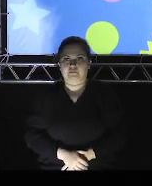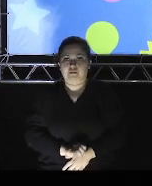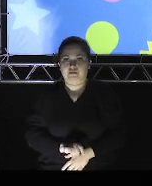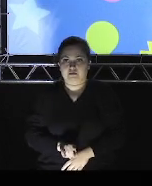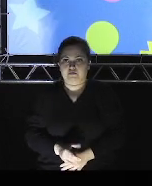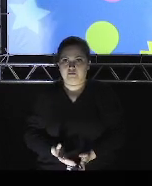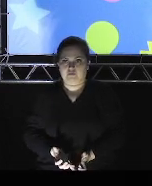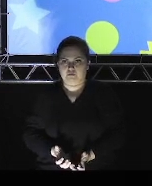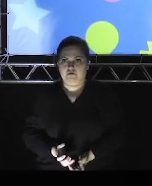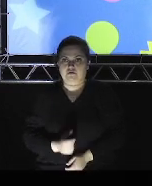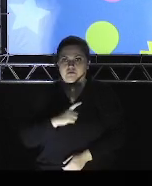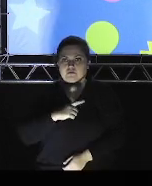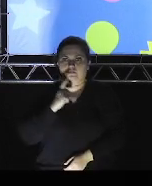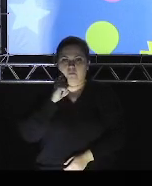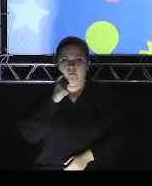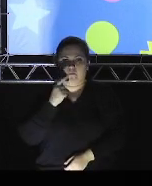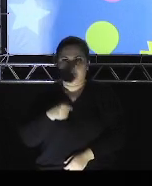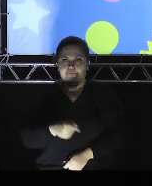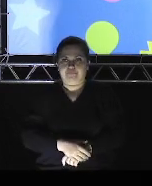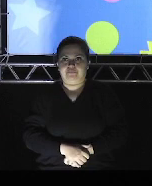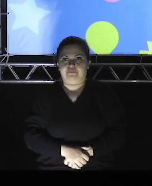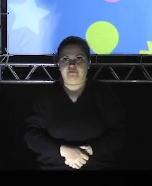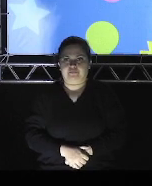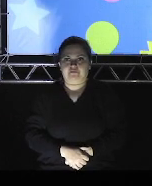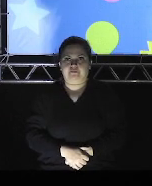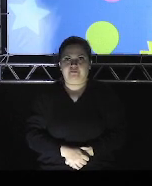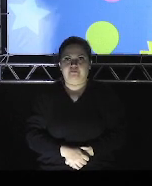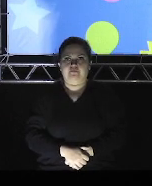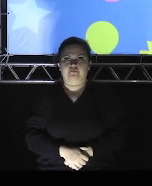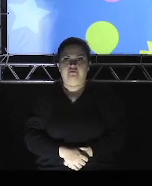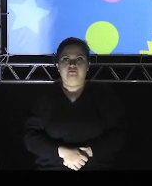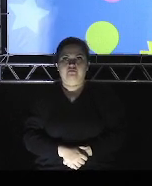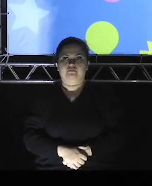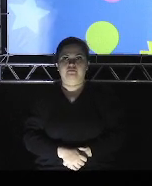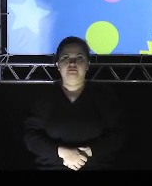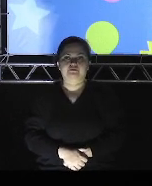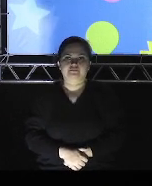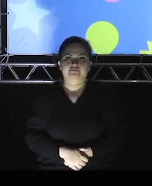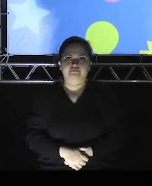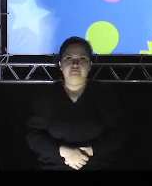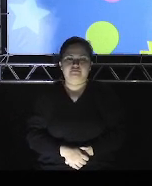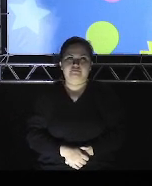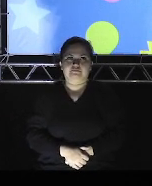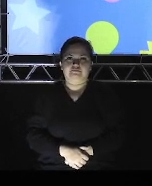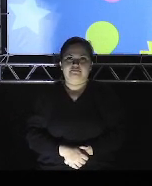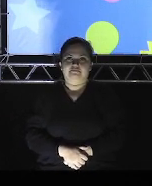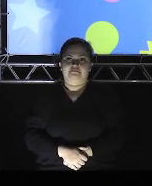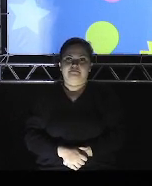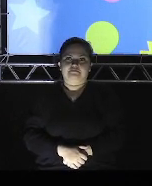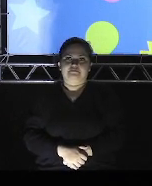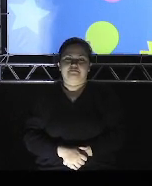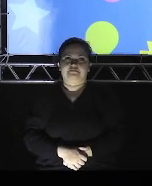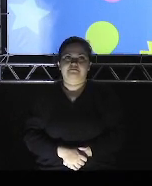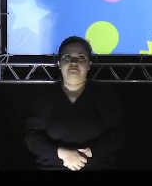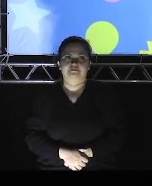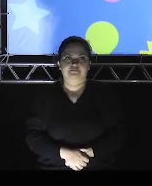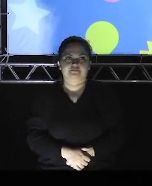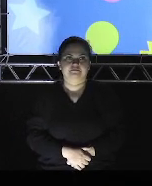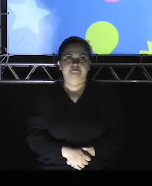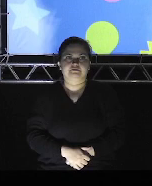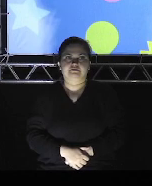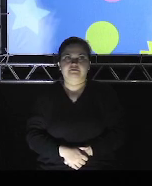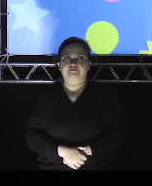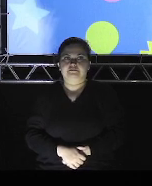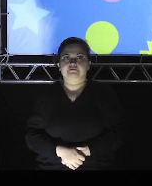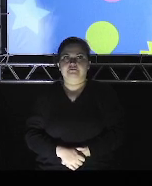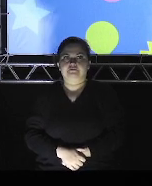me on this. But I think you should consider that product leadership is a new avenue for you to investigate and a new place for you